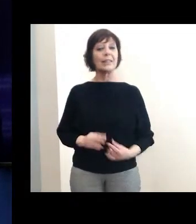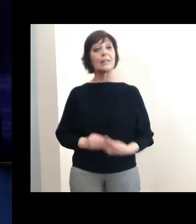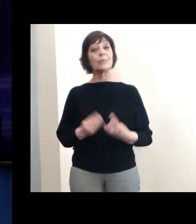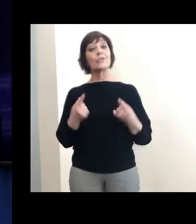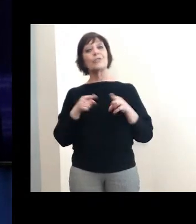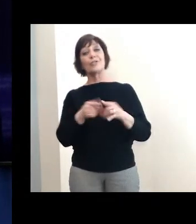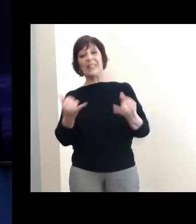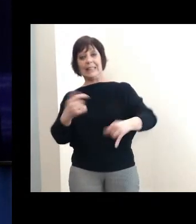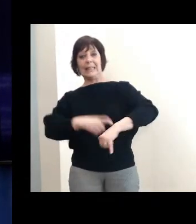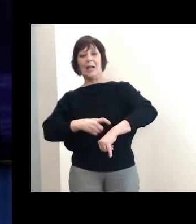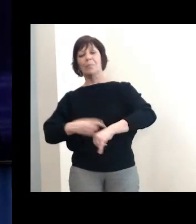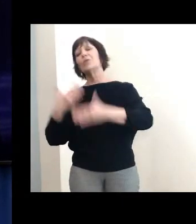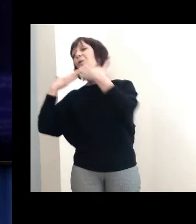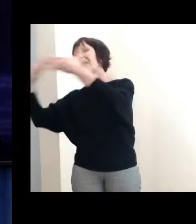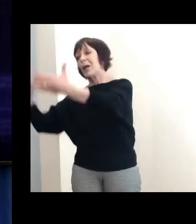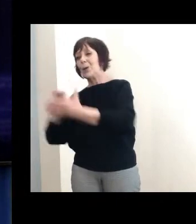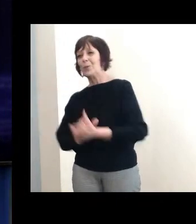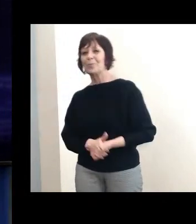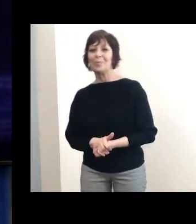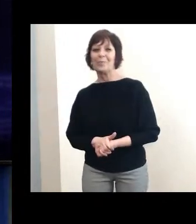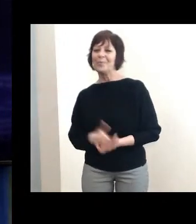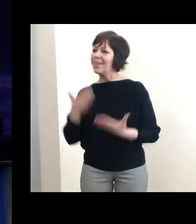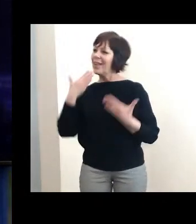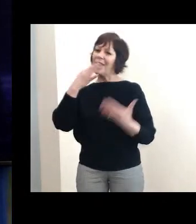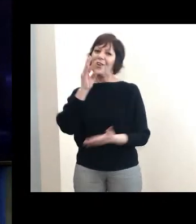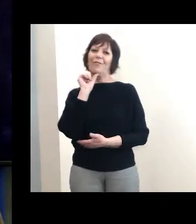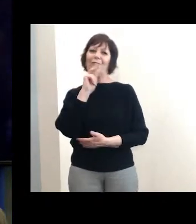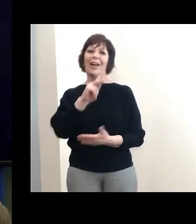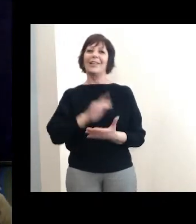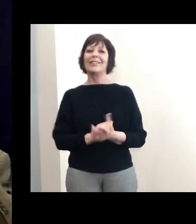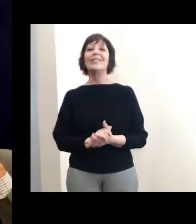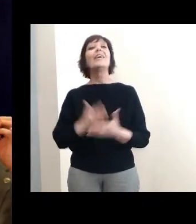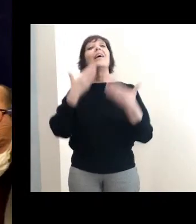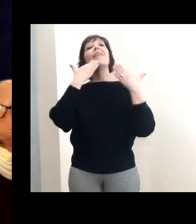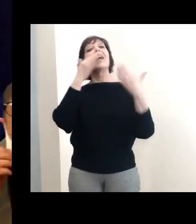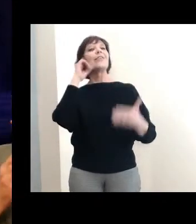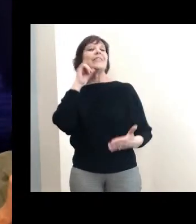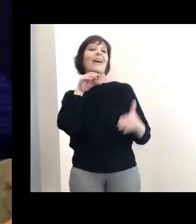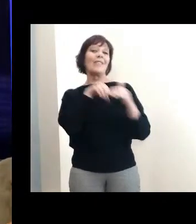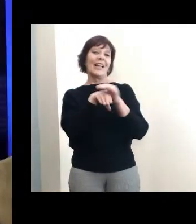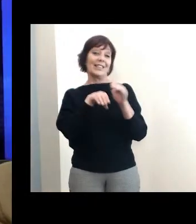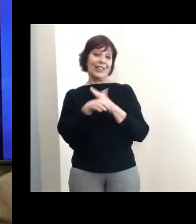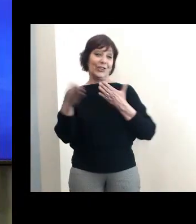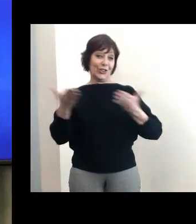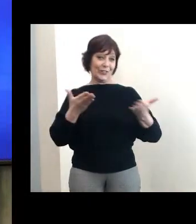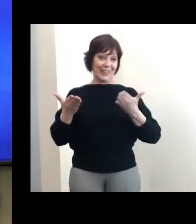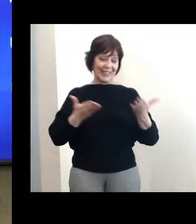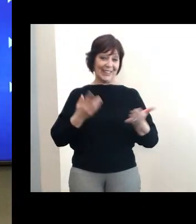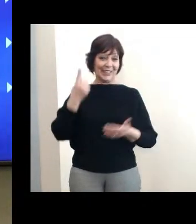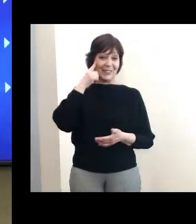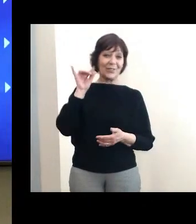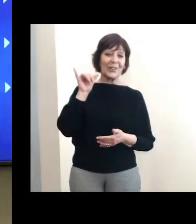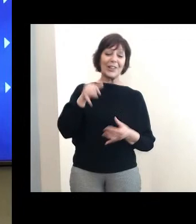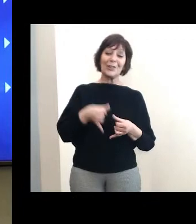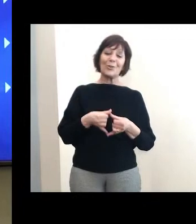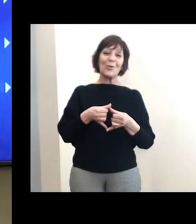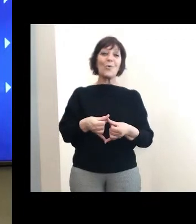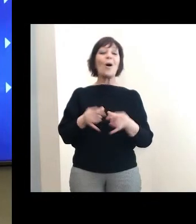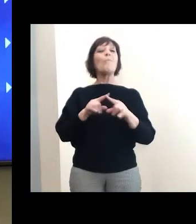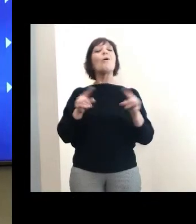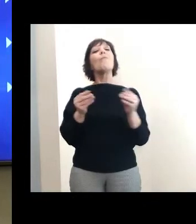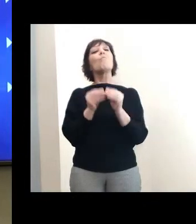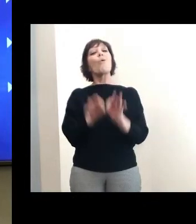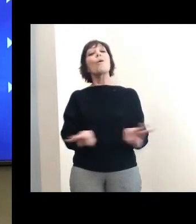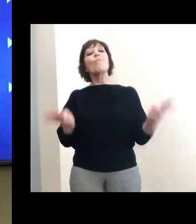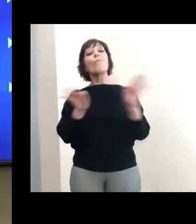very difficult time. Thank you. Thank you, Frank. And first off, thank you to Deaf Access Services for the award, but more